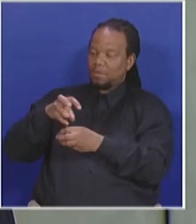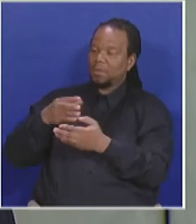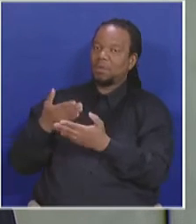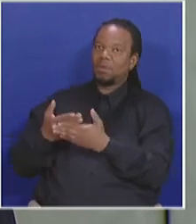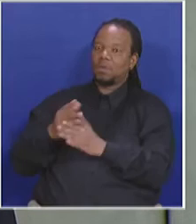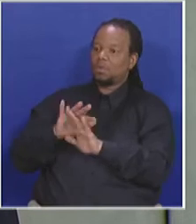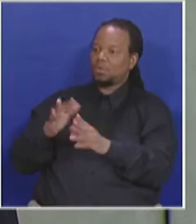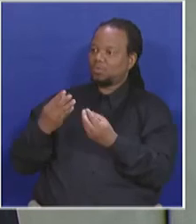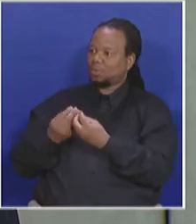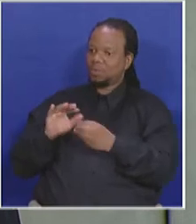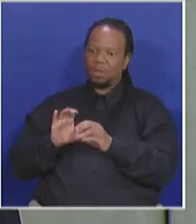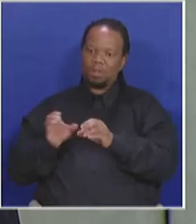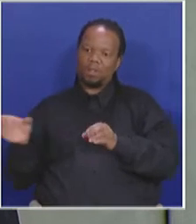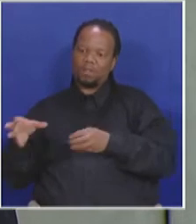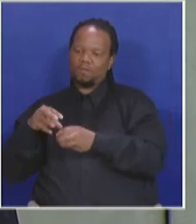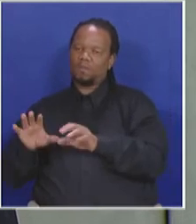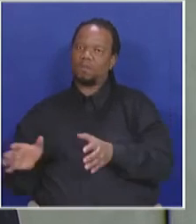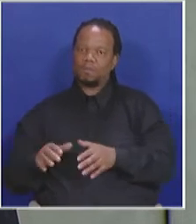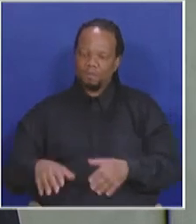be seen.